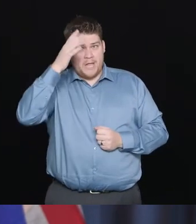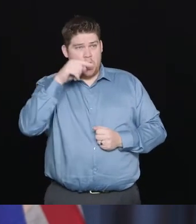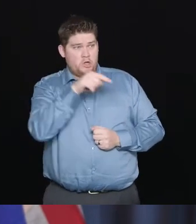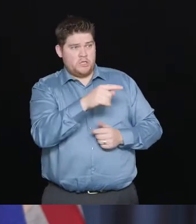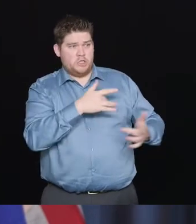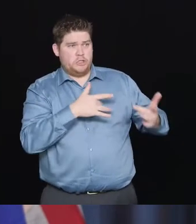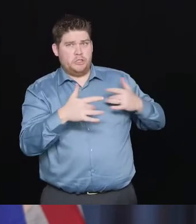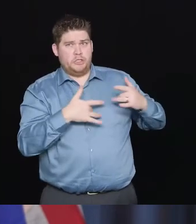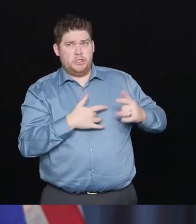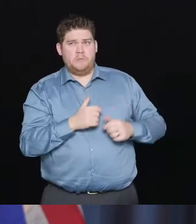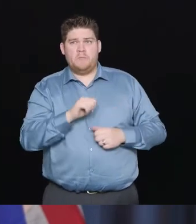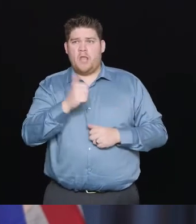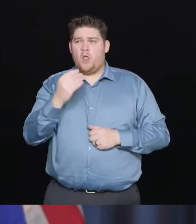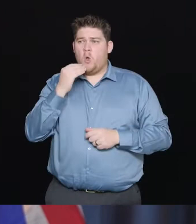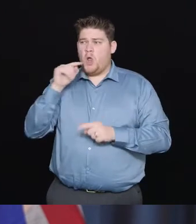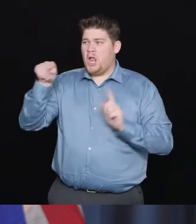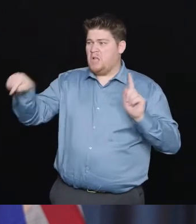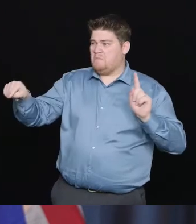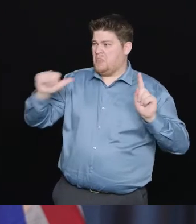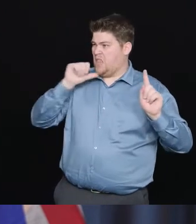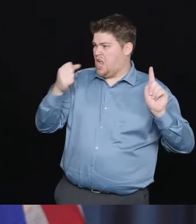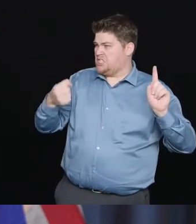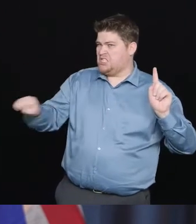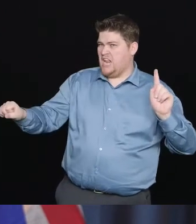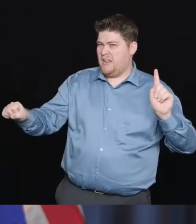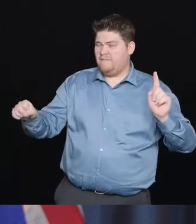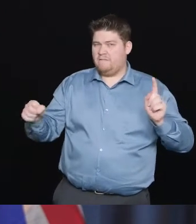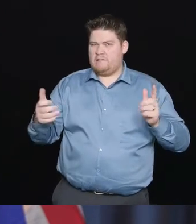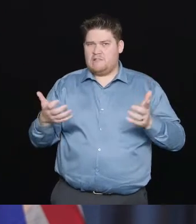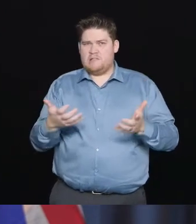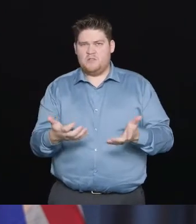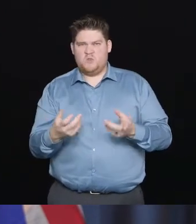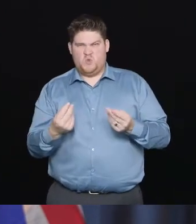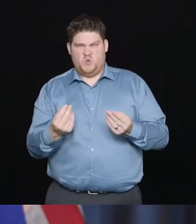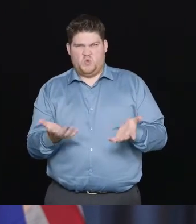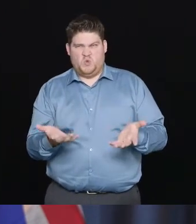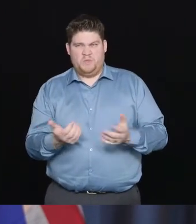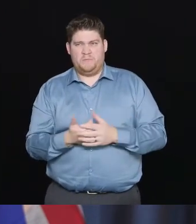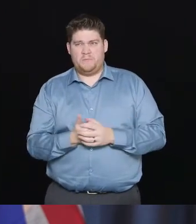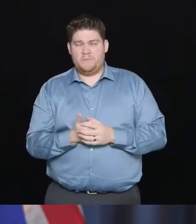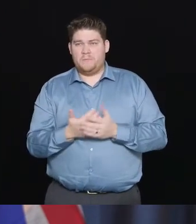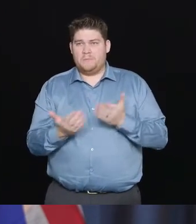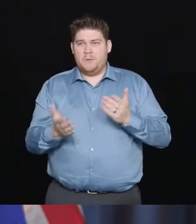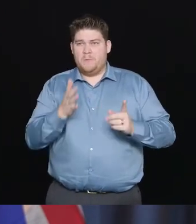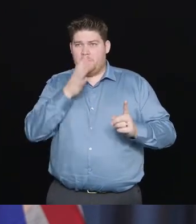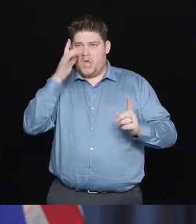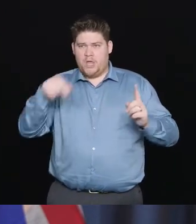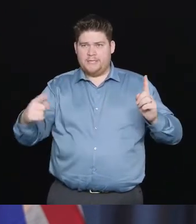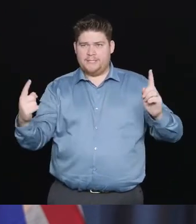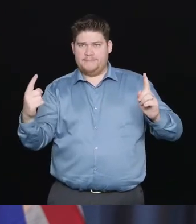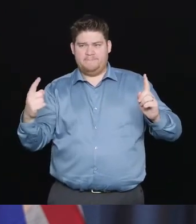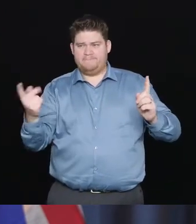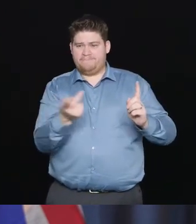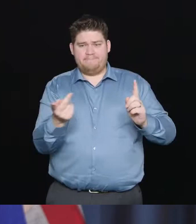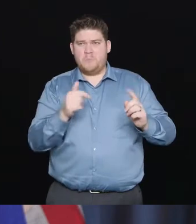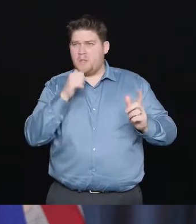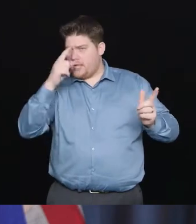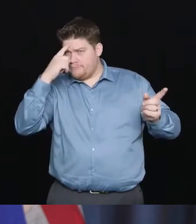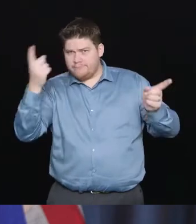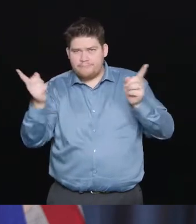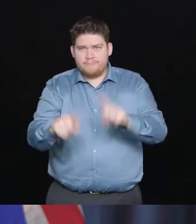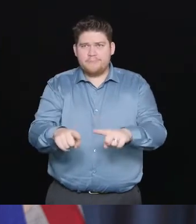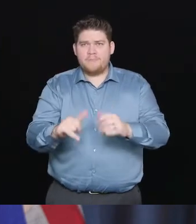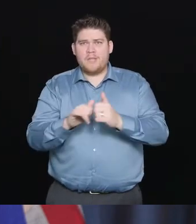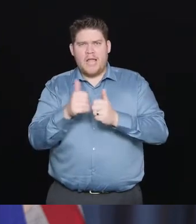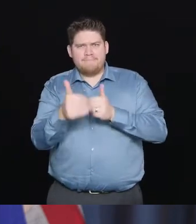COVID-19? Yeah, that's a very challenging question, and it's not one that I can give individual advice on, although the